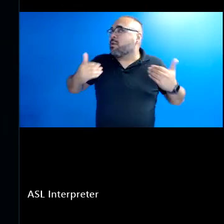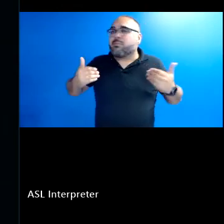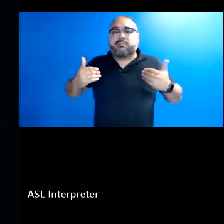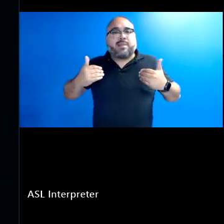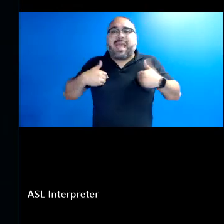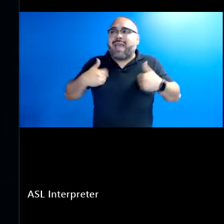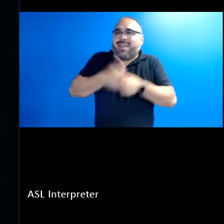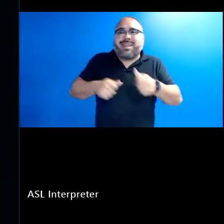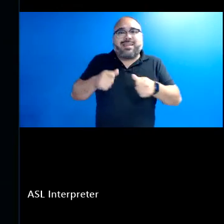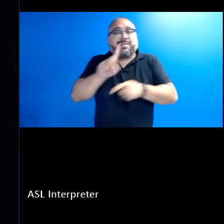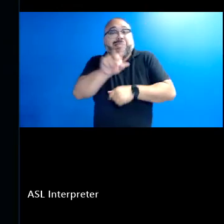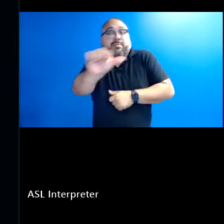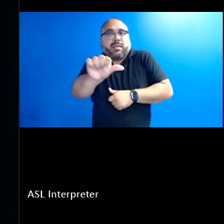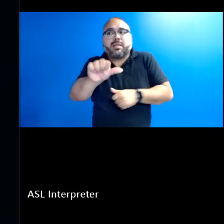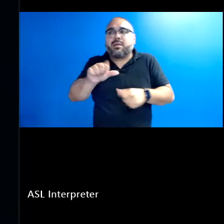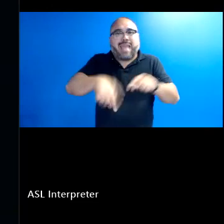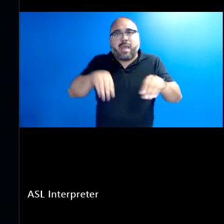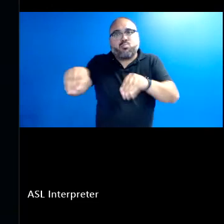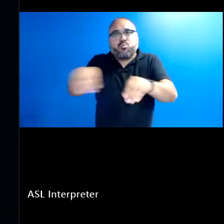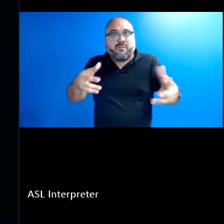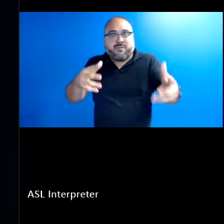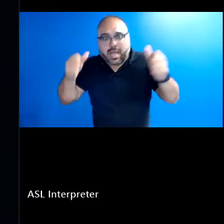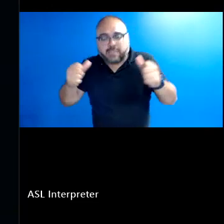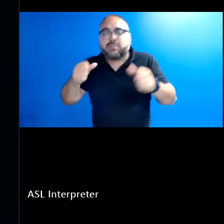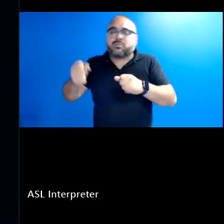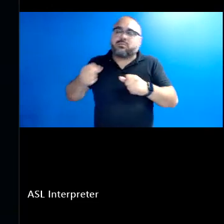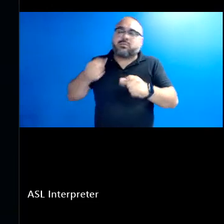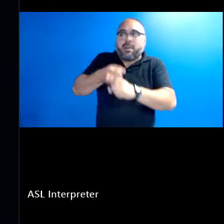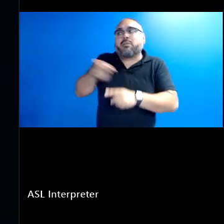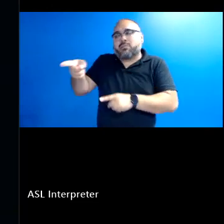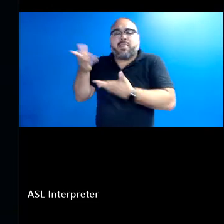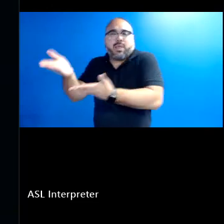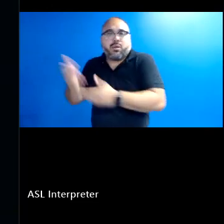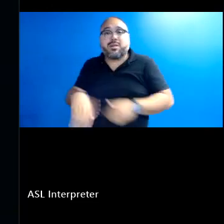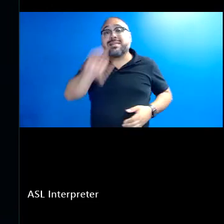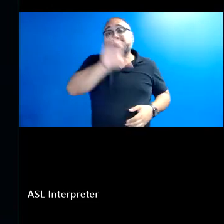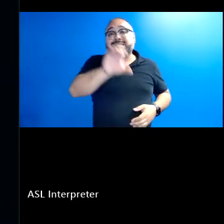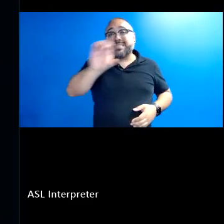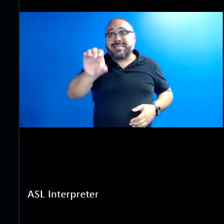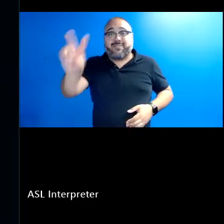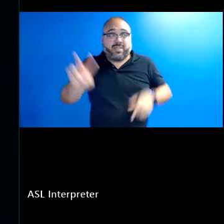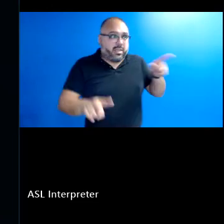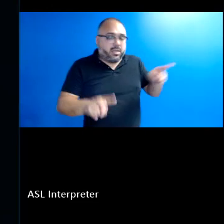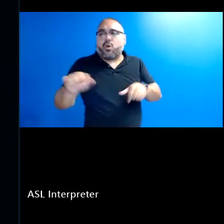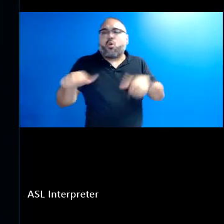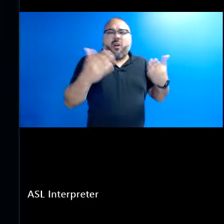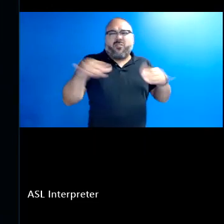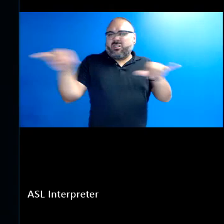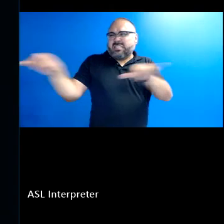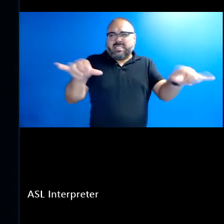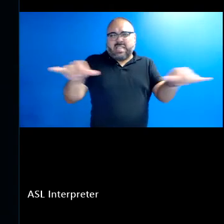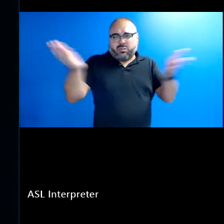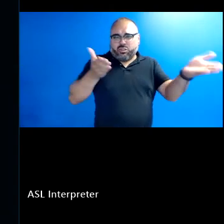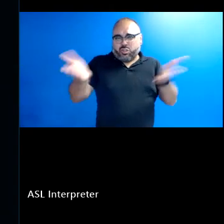ability to act in an emergency. The community crew vehicles are mobile vans that offer similar resources as the in